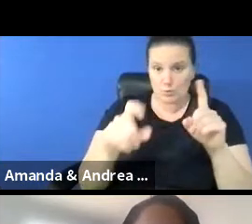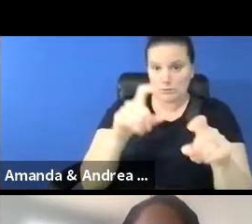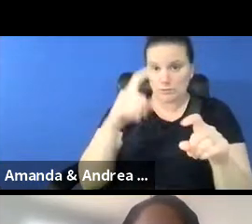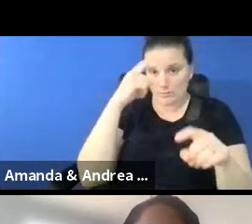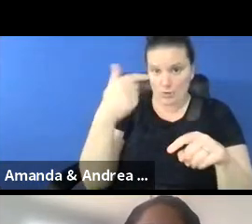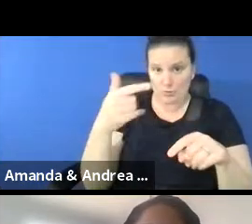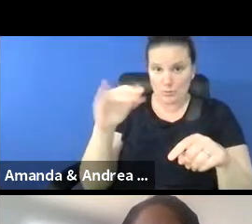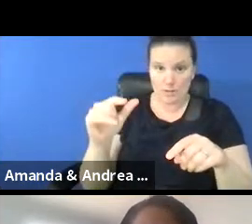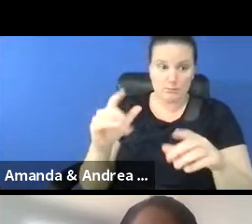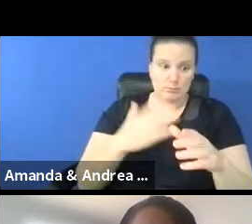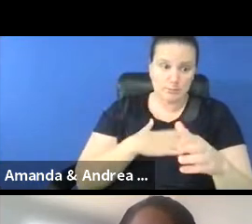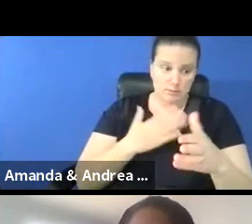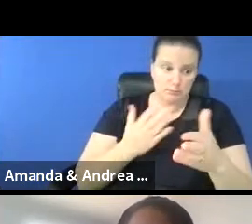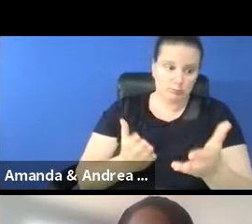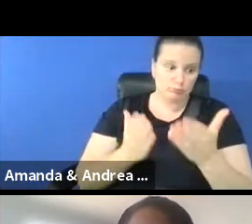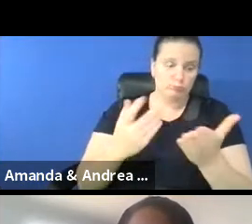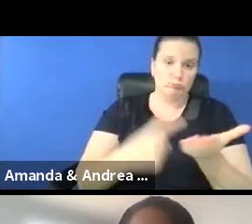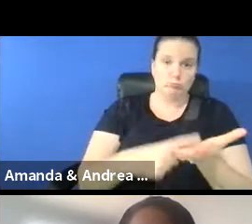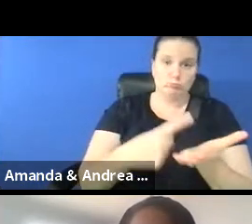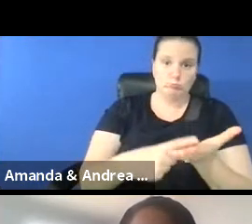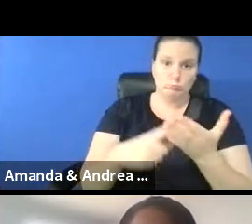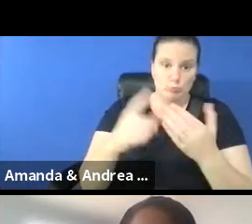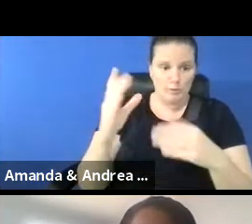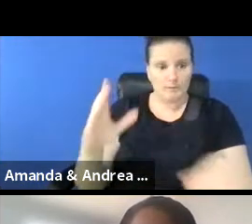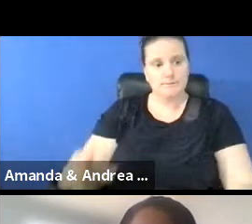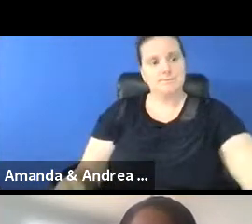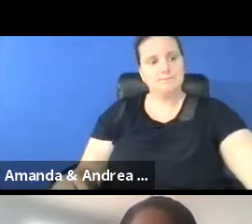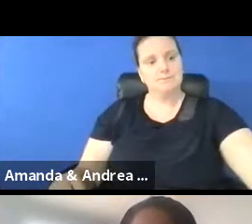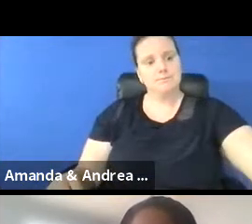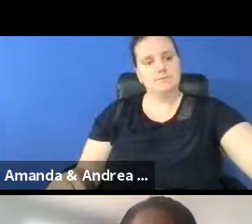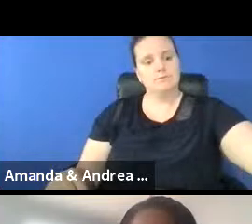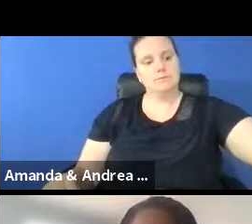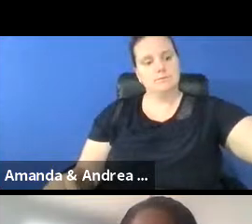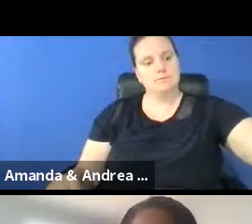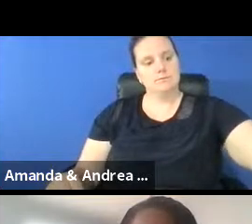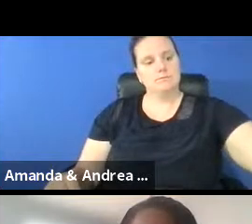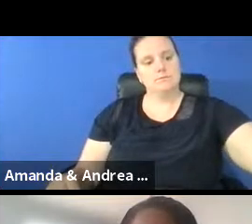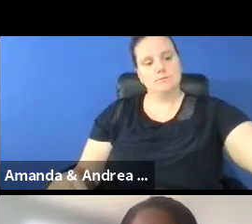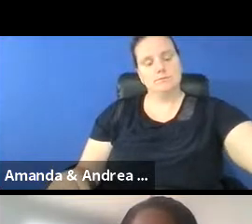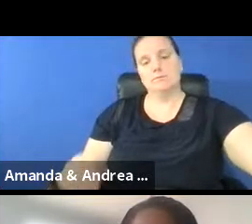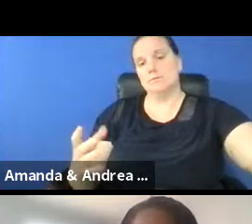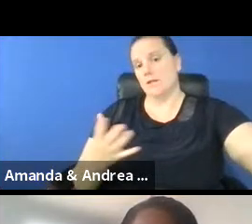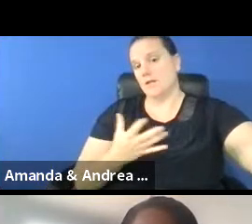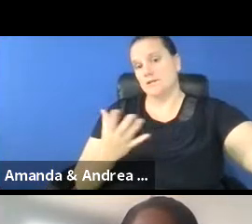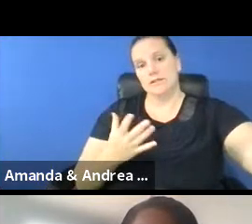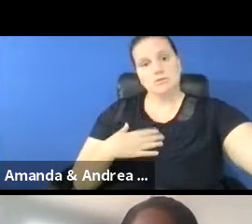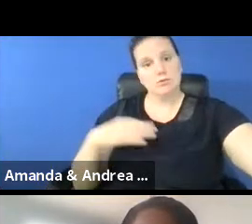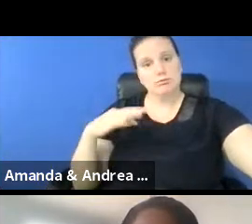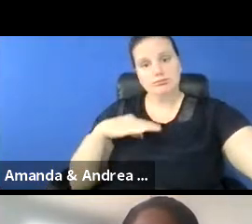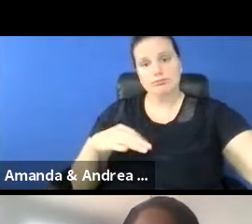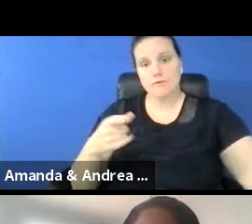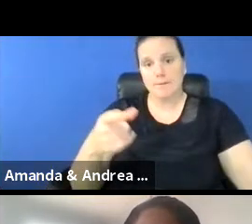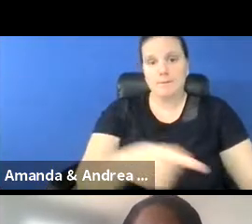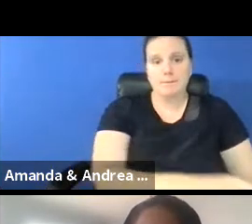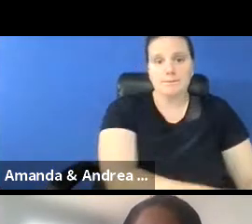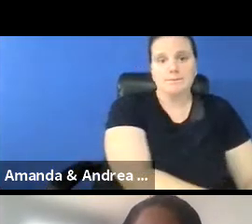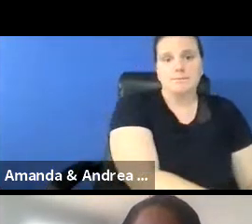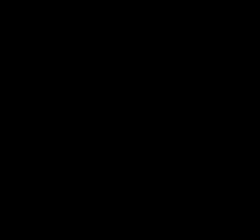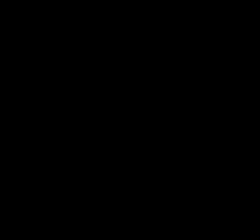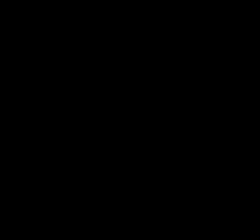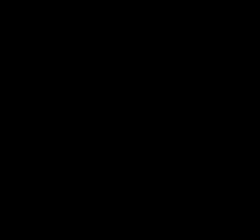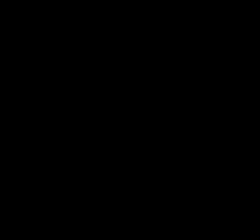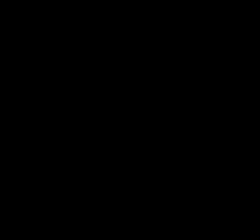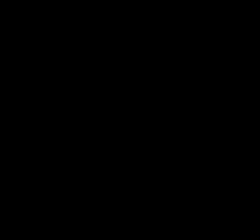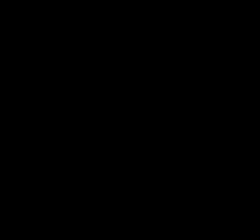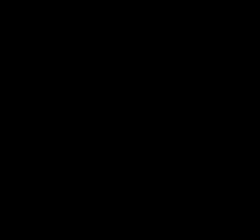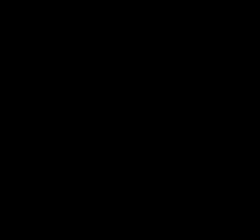bring them forward. We have him here, so let's make the most of that. All